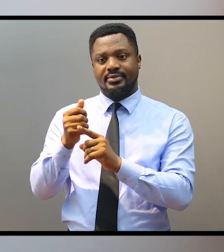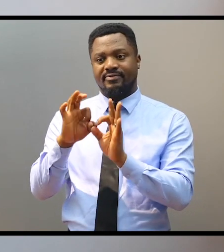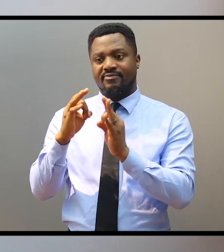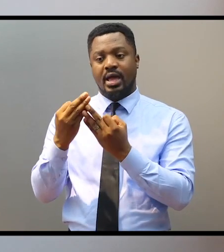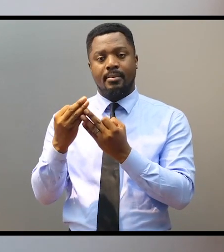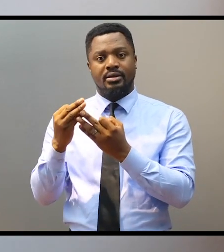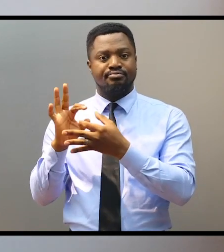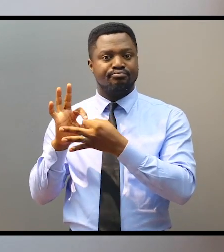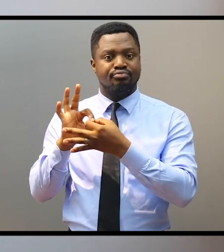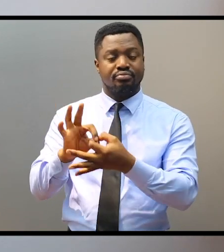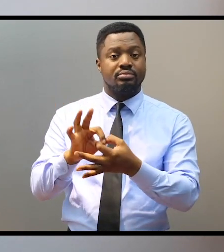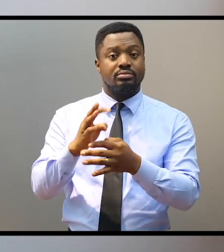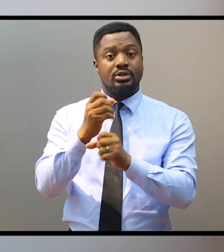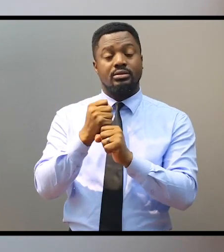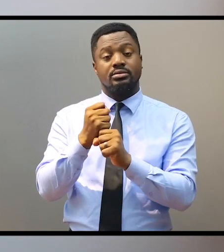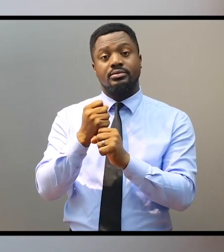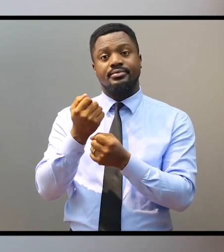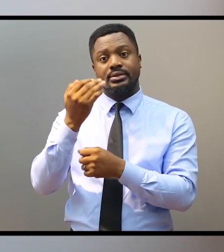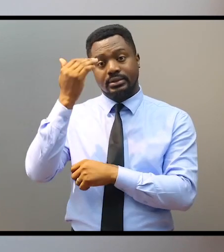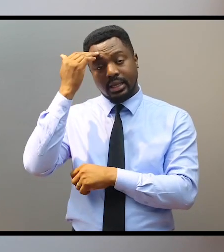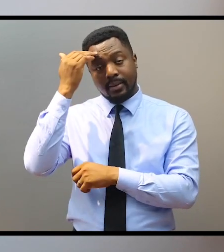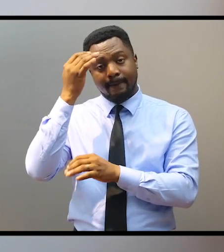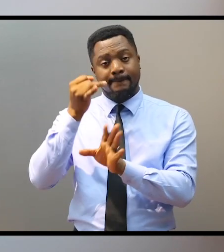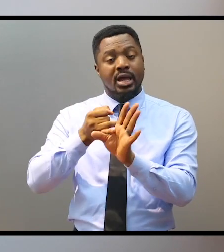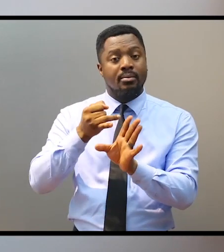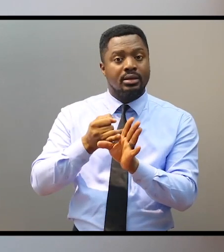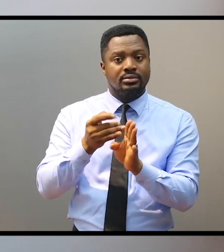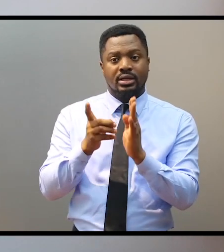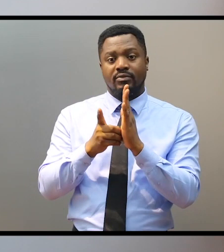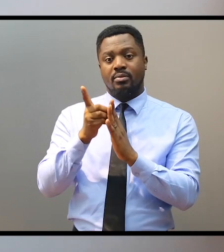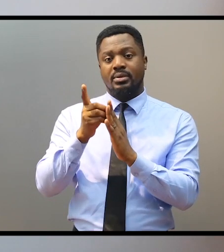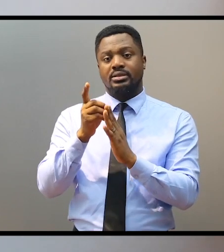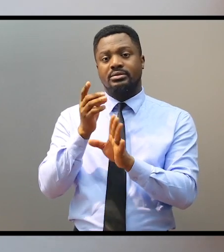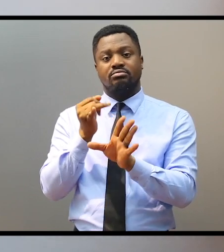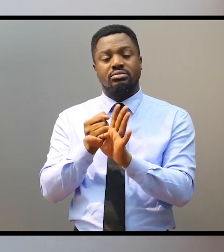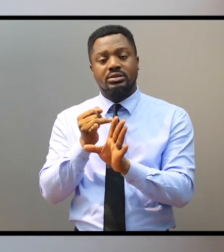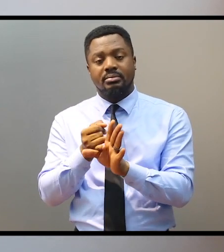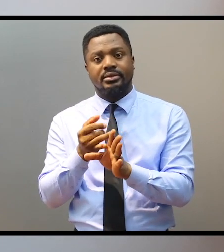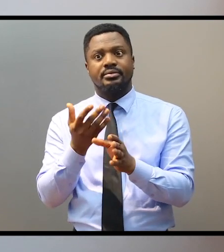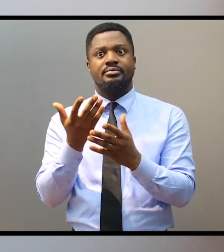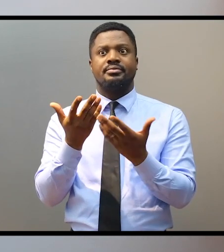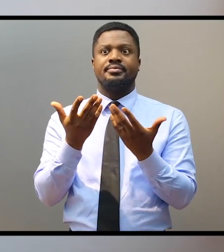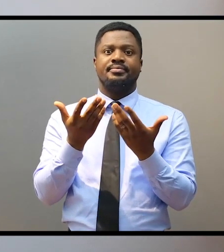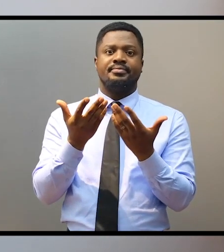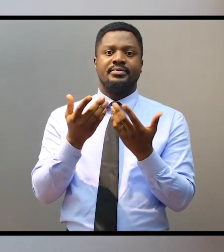intellectual disability, sensory impairment. It can be developmental disorders. It can be a